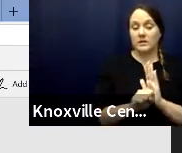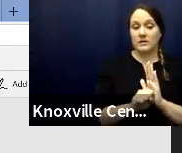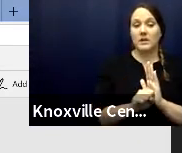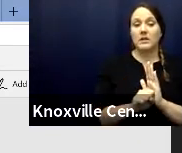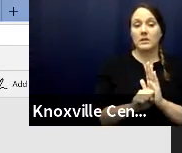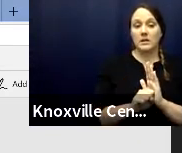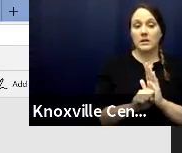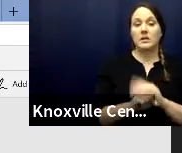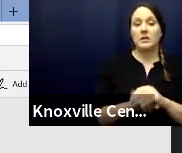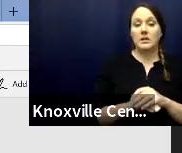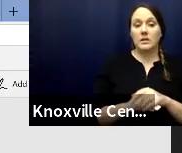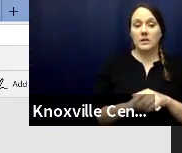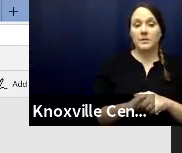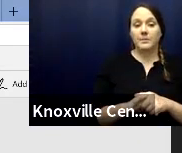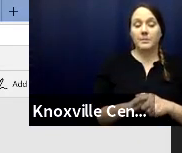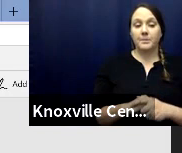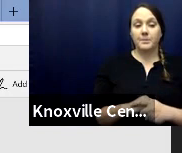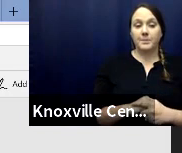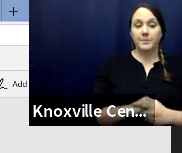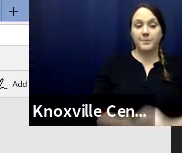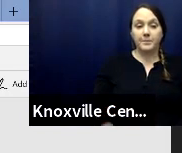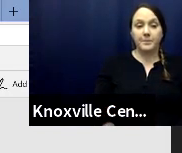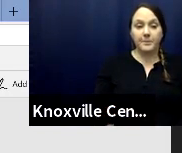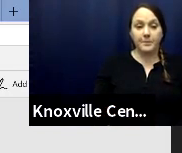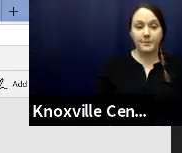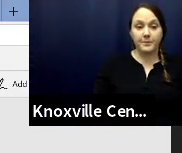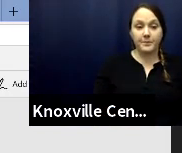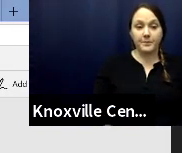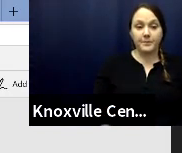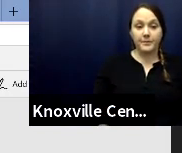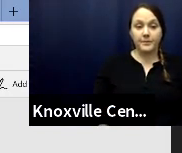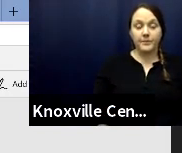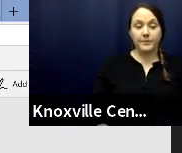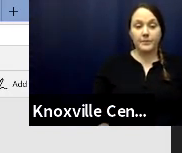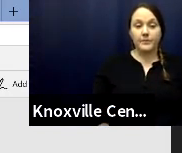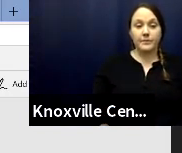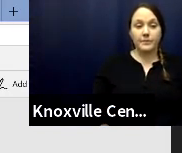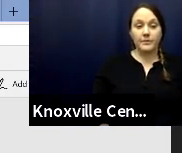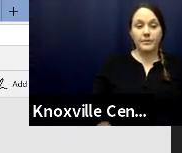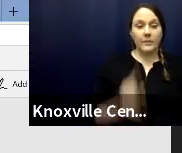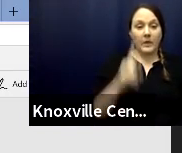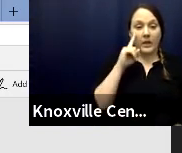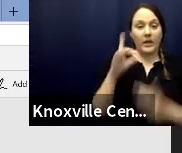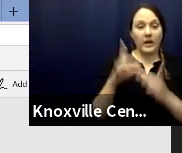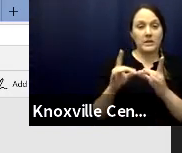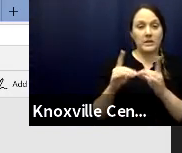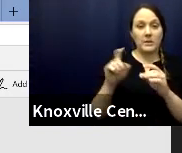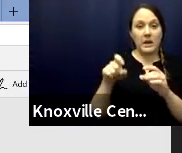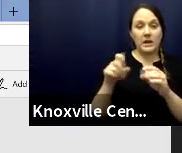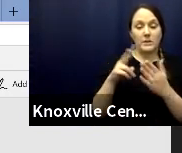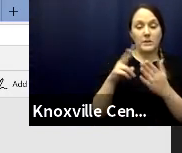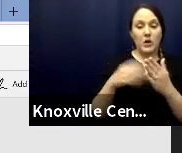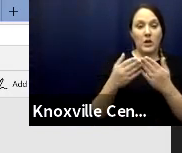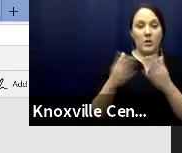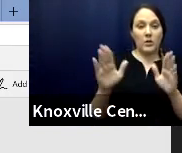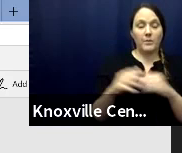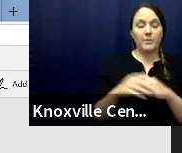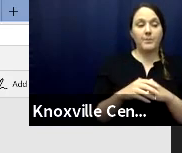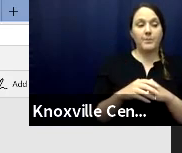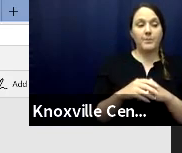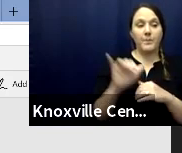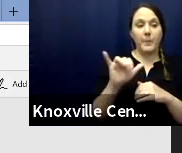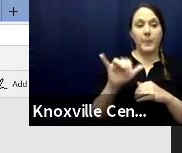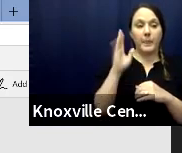overall. I'm looking at you. Oh, what happened to that? I'm sorry. Can you look real quick? Yeah. Okay. I think the state continues to be red overall, so that would